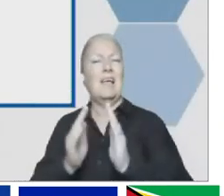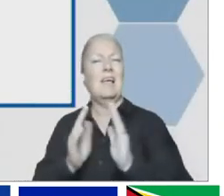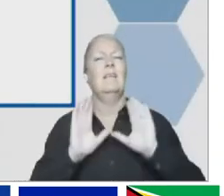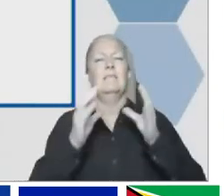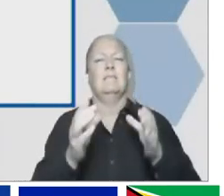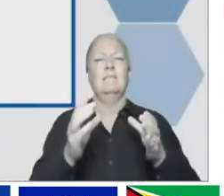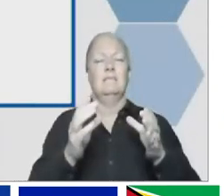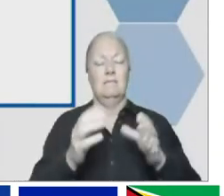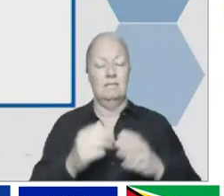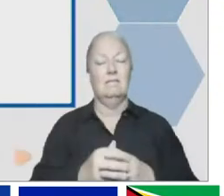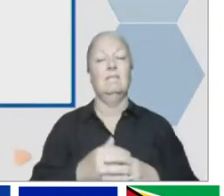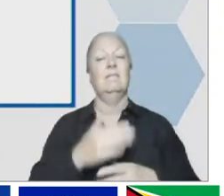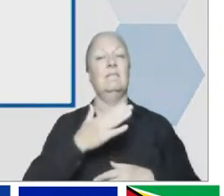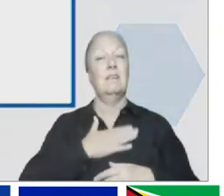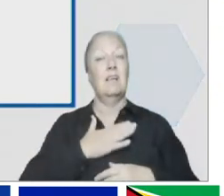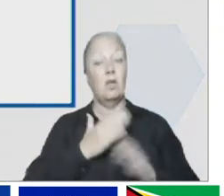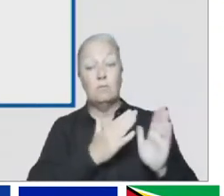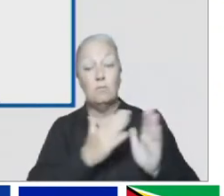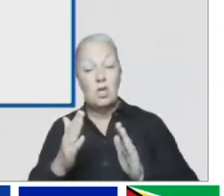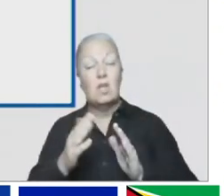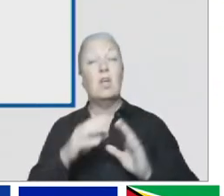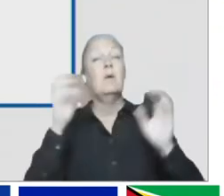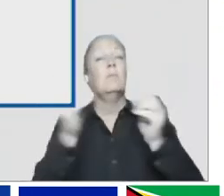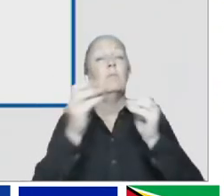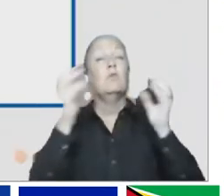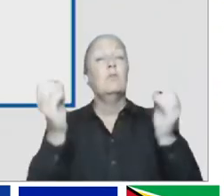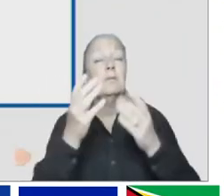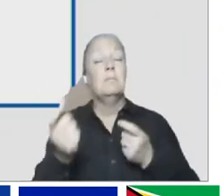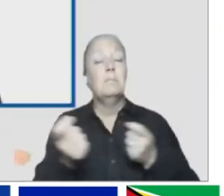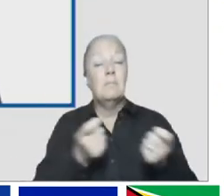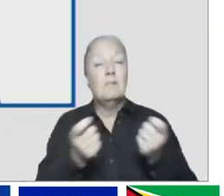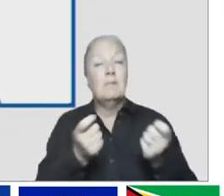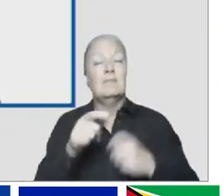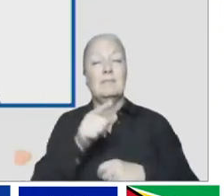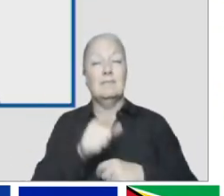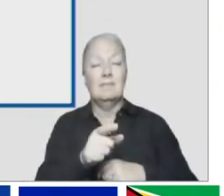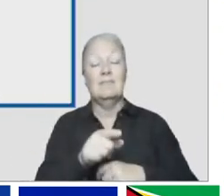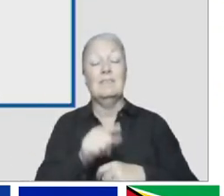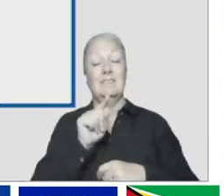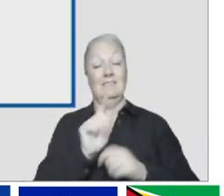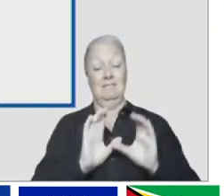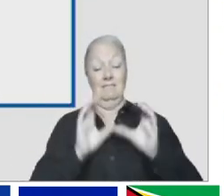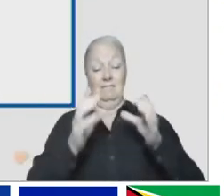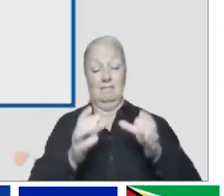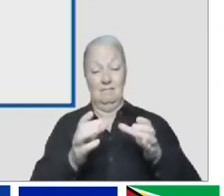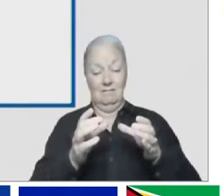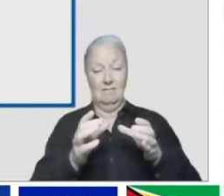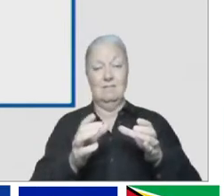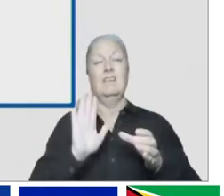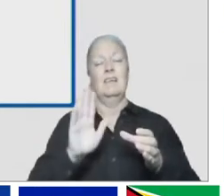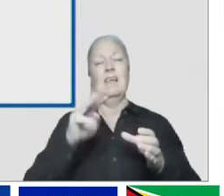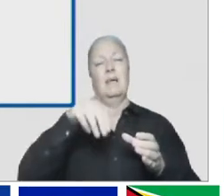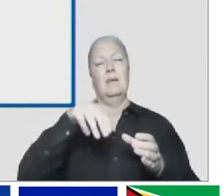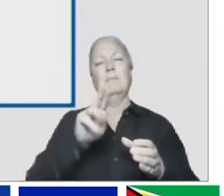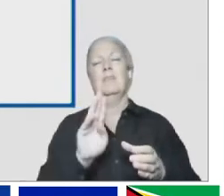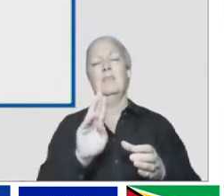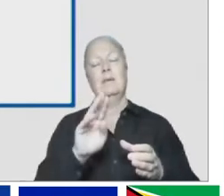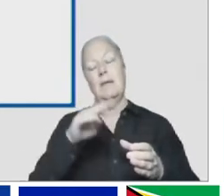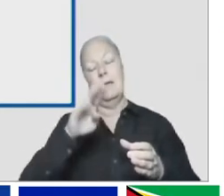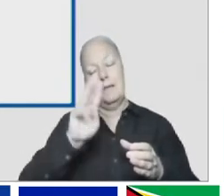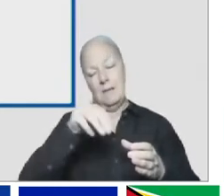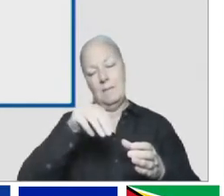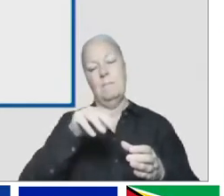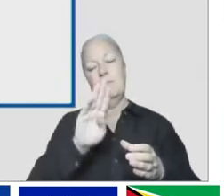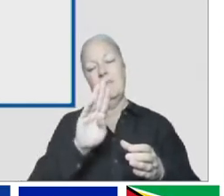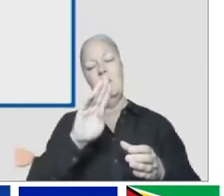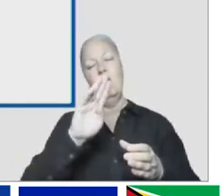Emergency Management Agency is a main body within the NDRMC responsible for coordinating the management of various types of